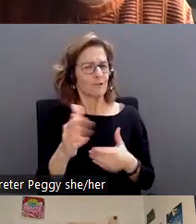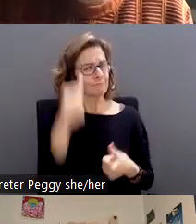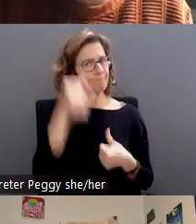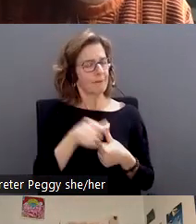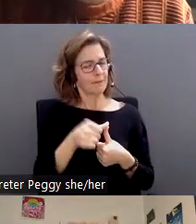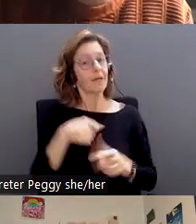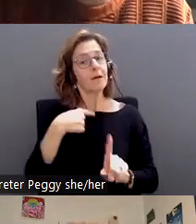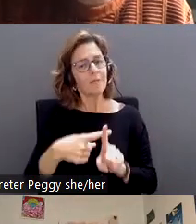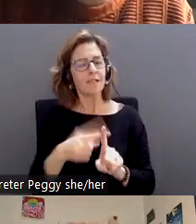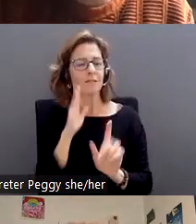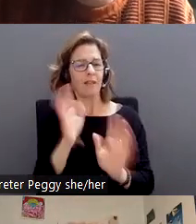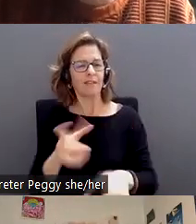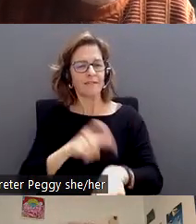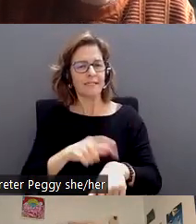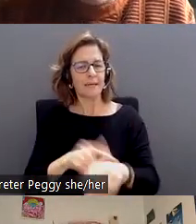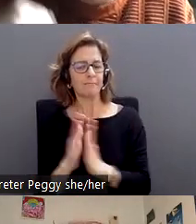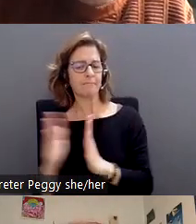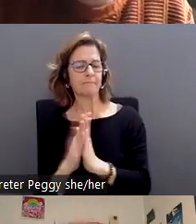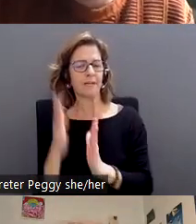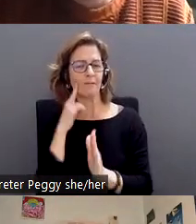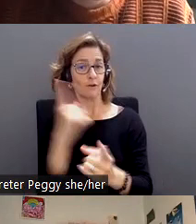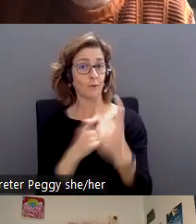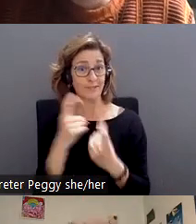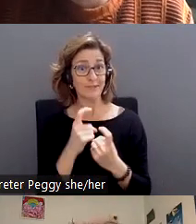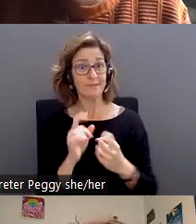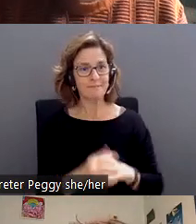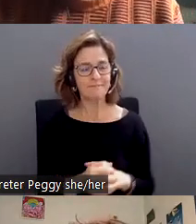have. Just to start off, and Rebecca, as always, just jump in whenever.